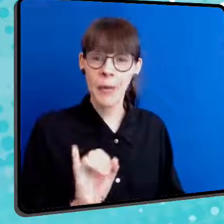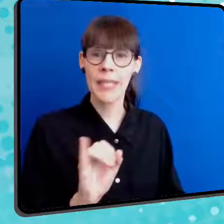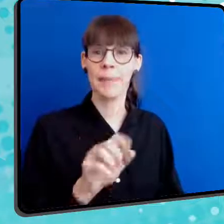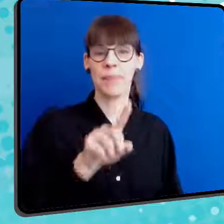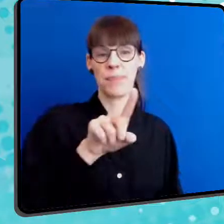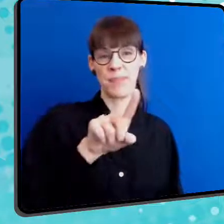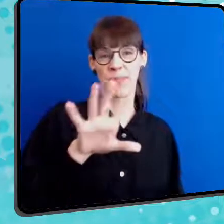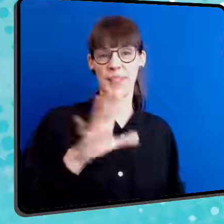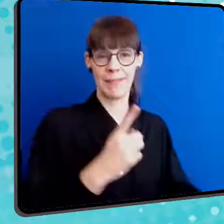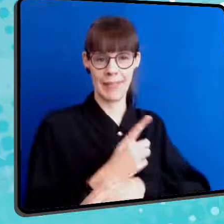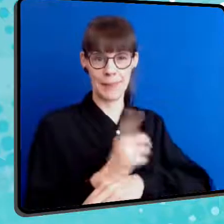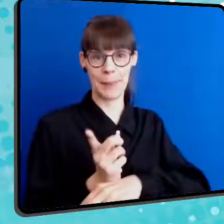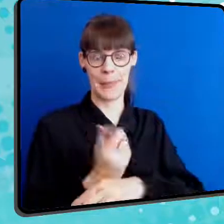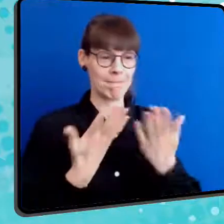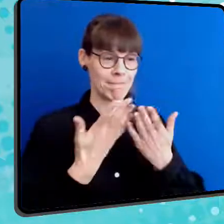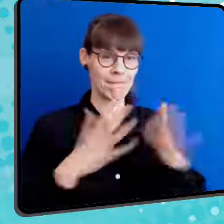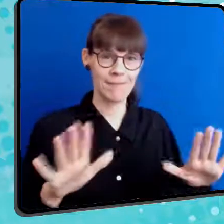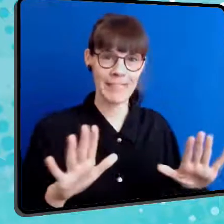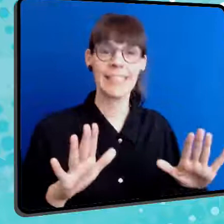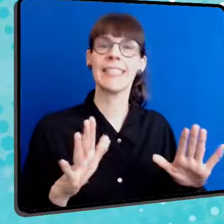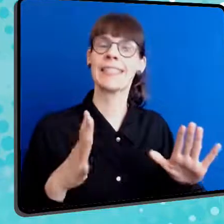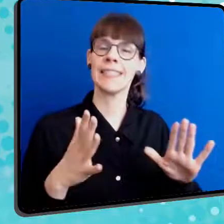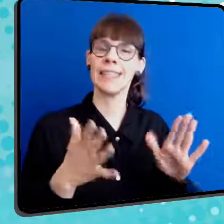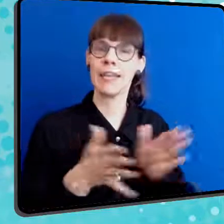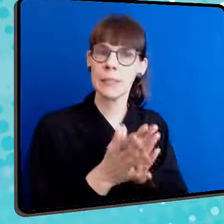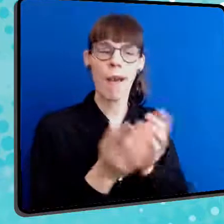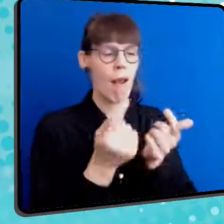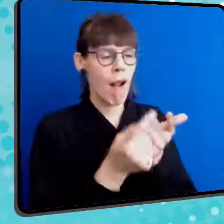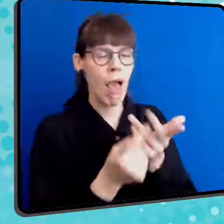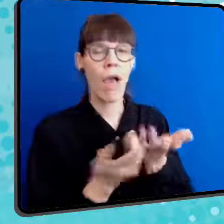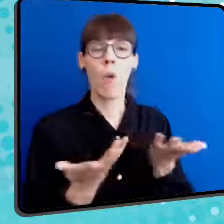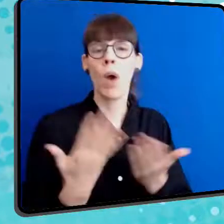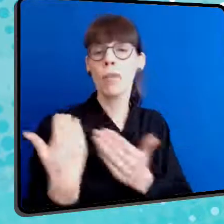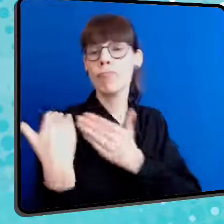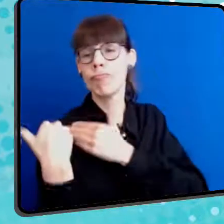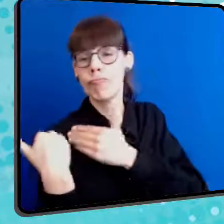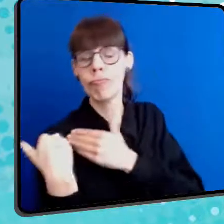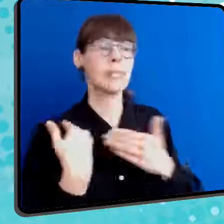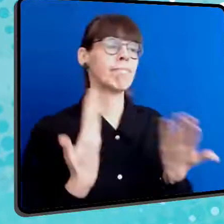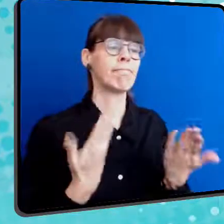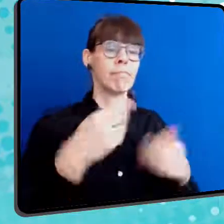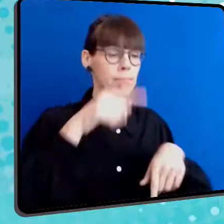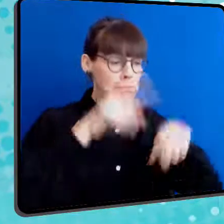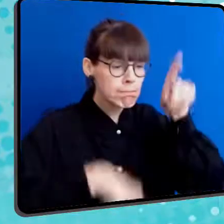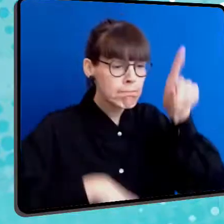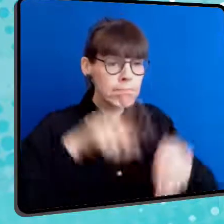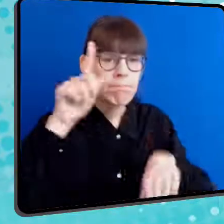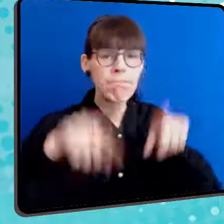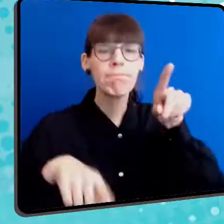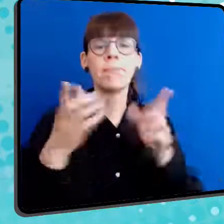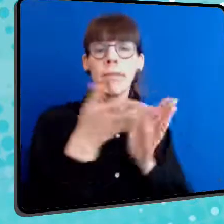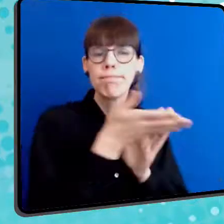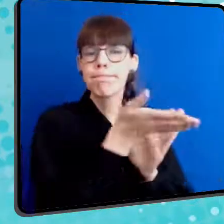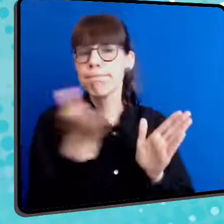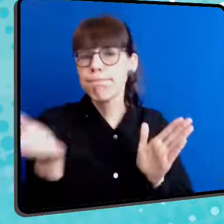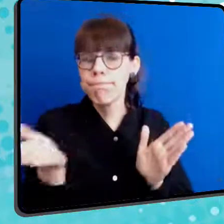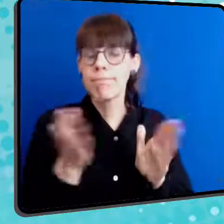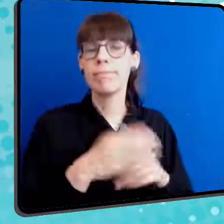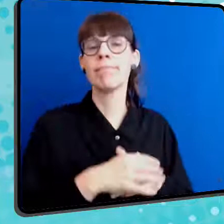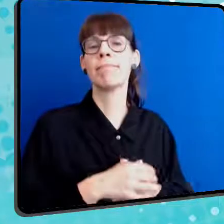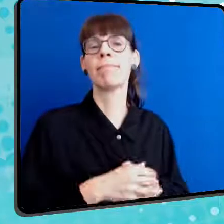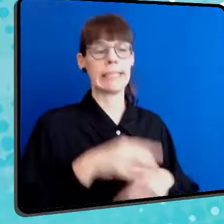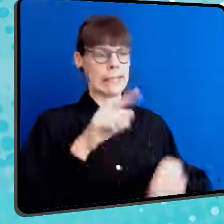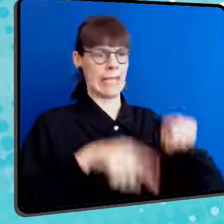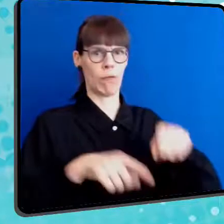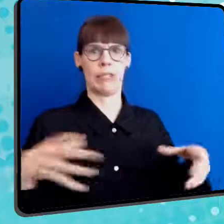very gracefully your role, the variety in there, the ability to work in diverse teams, and the ability to